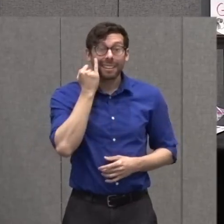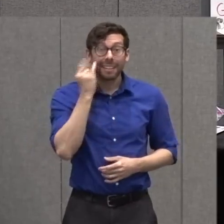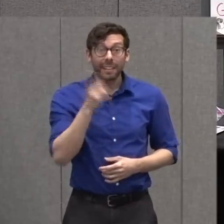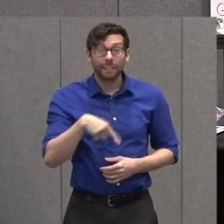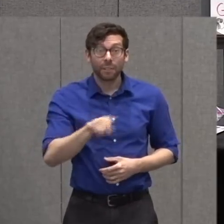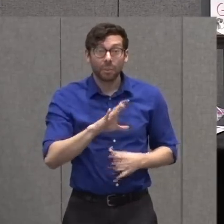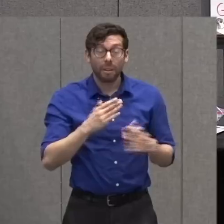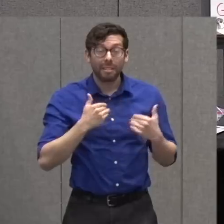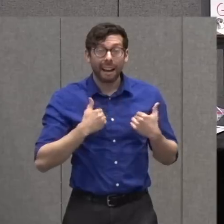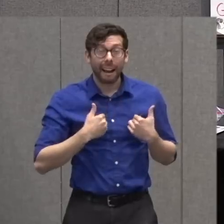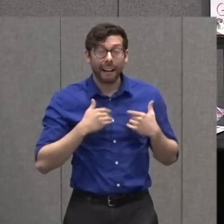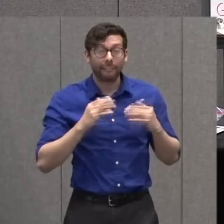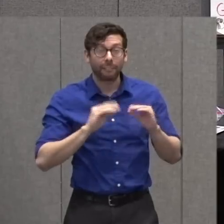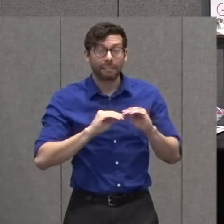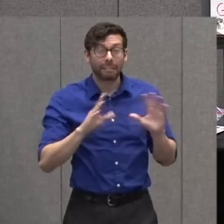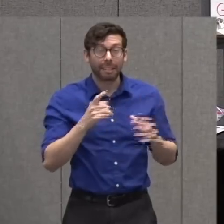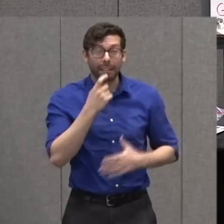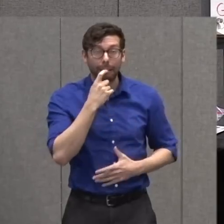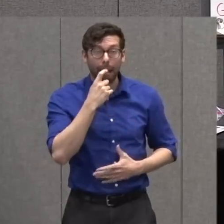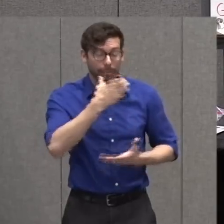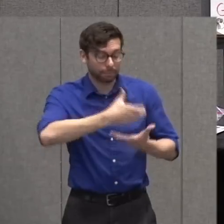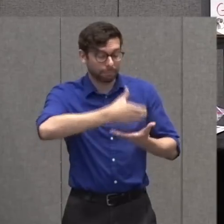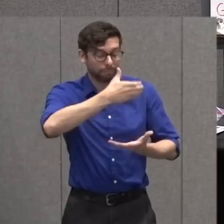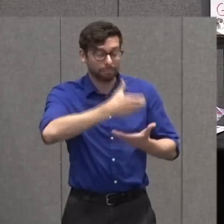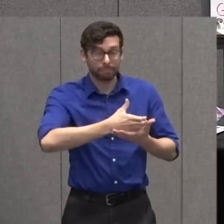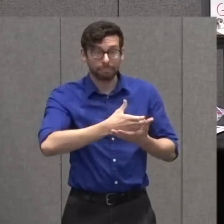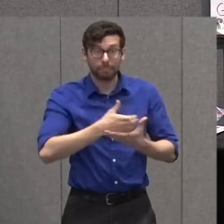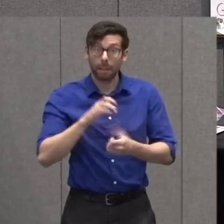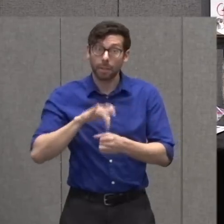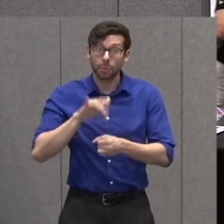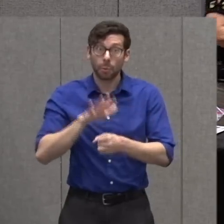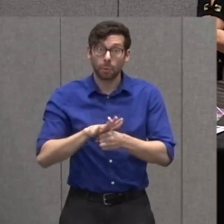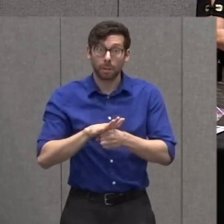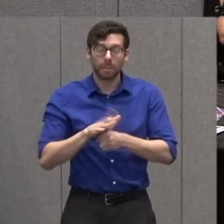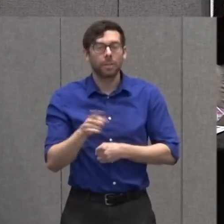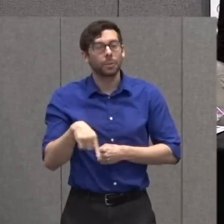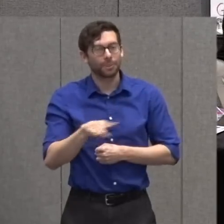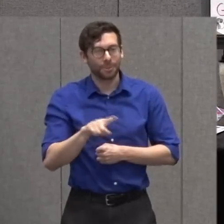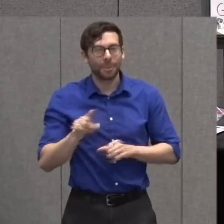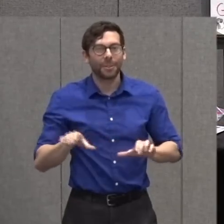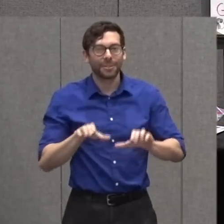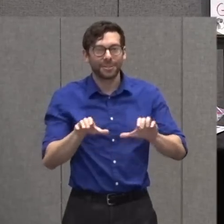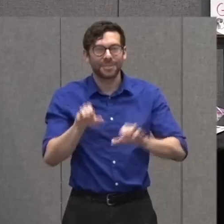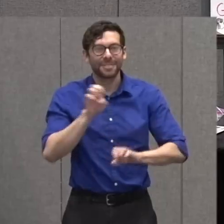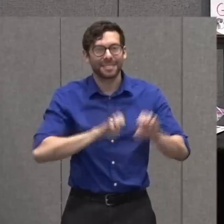glass and some soda. What